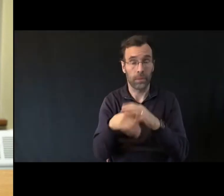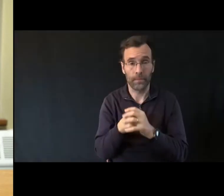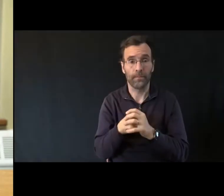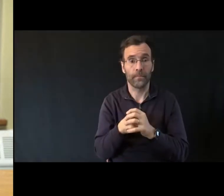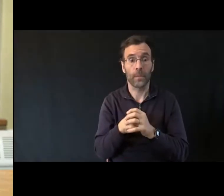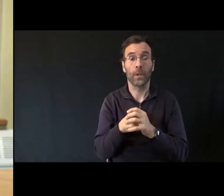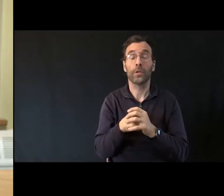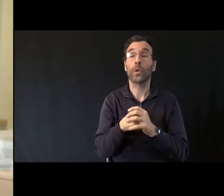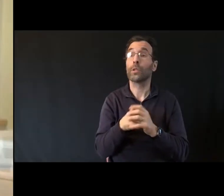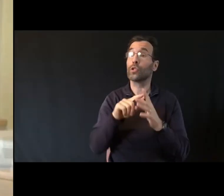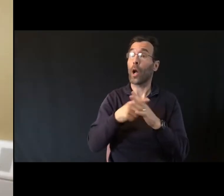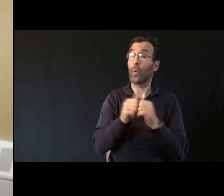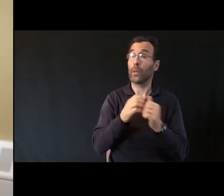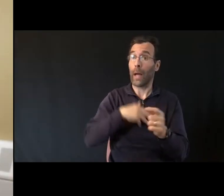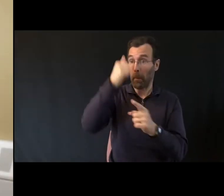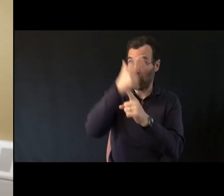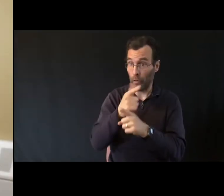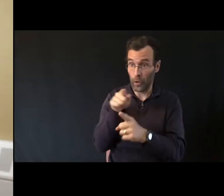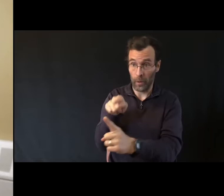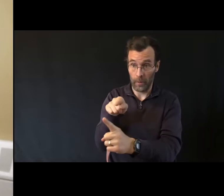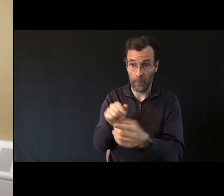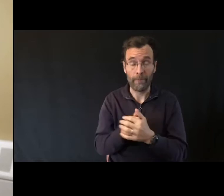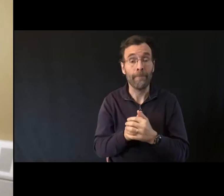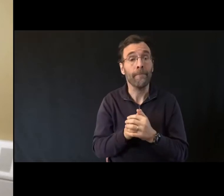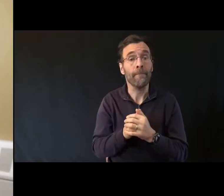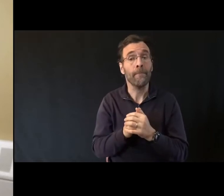him. So my mother,